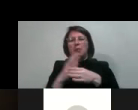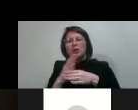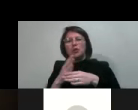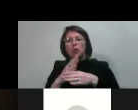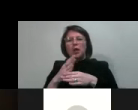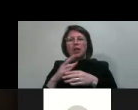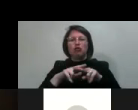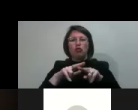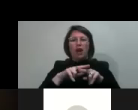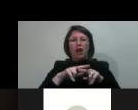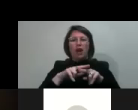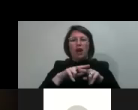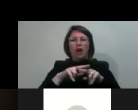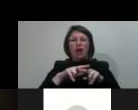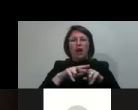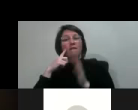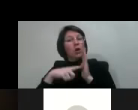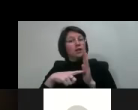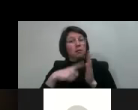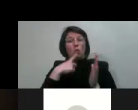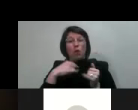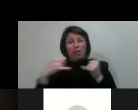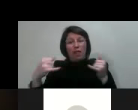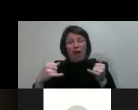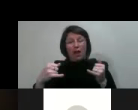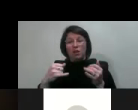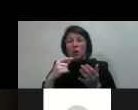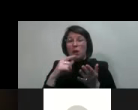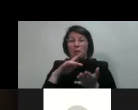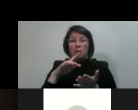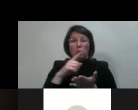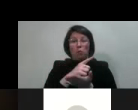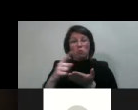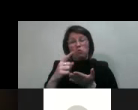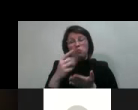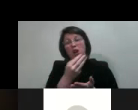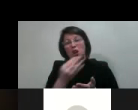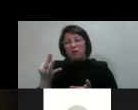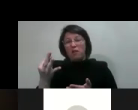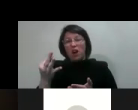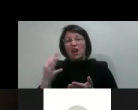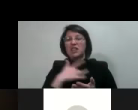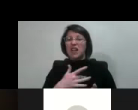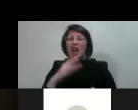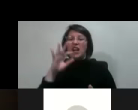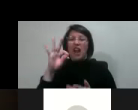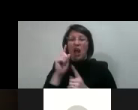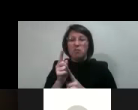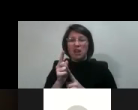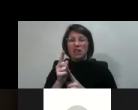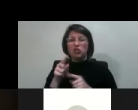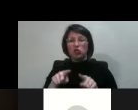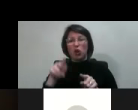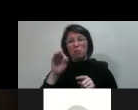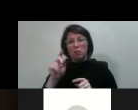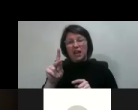headways. So for example, on the red line, the weekday peak is currently about every nine minutes if you're on the branches. So that's